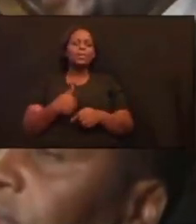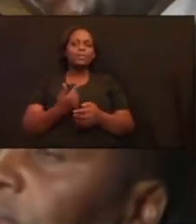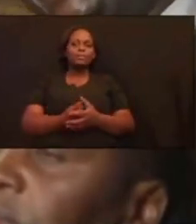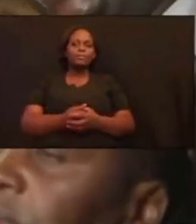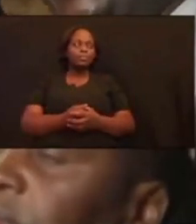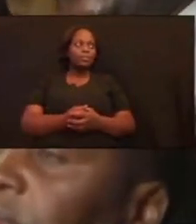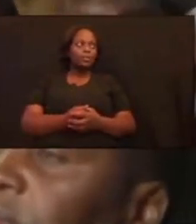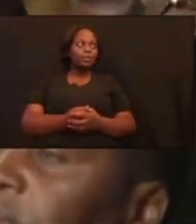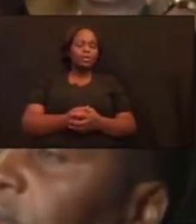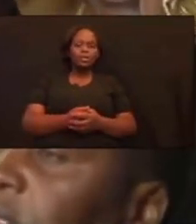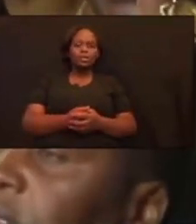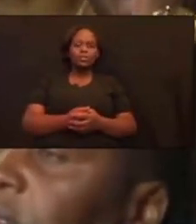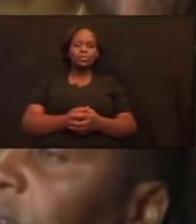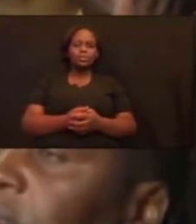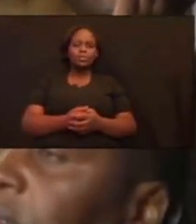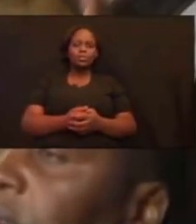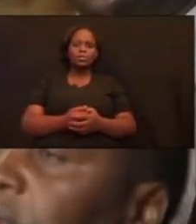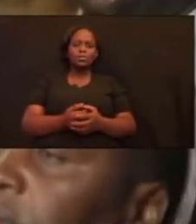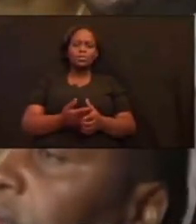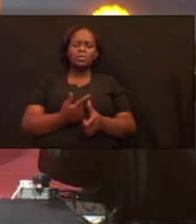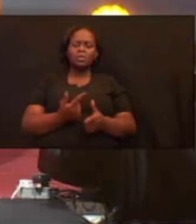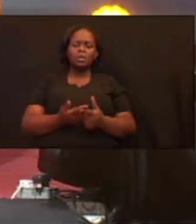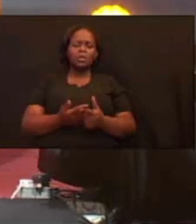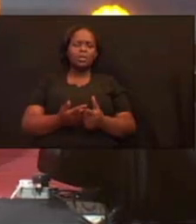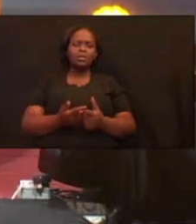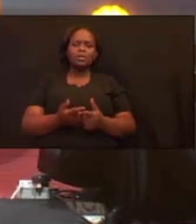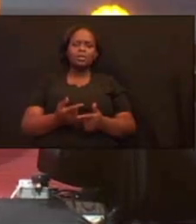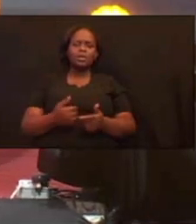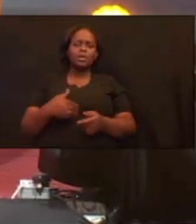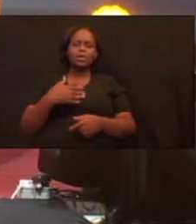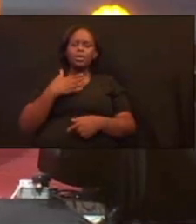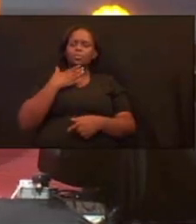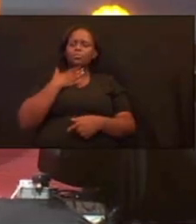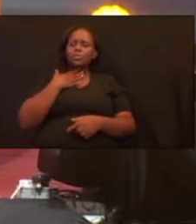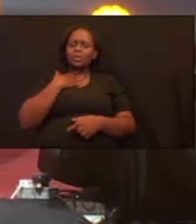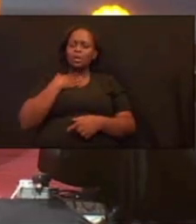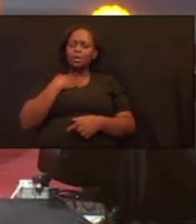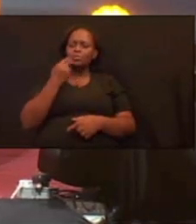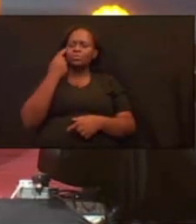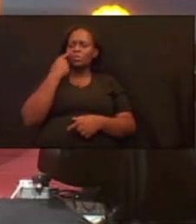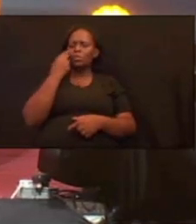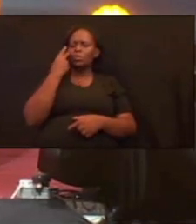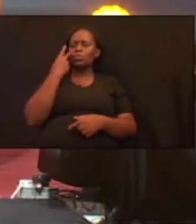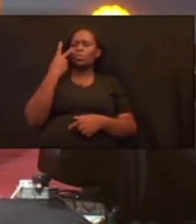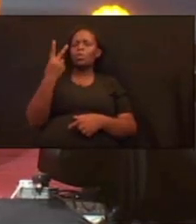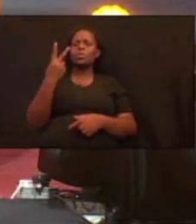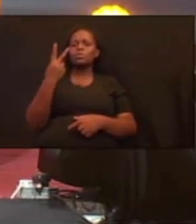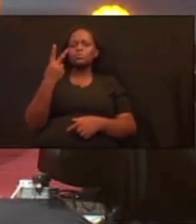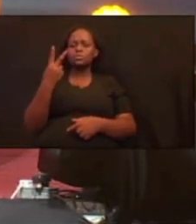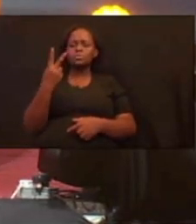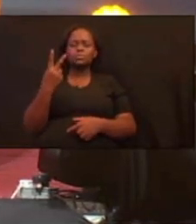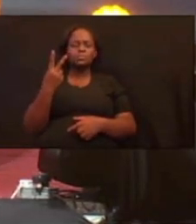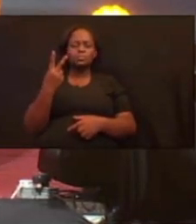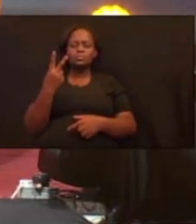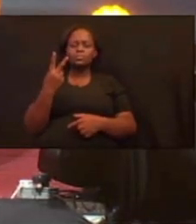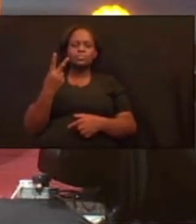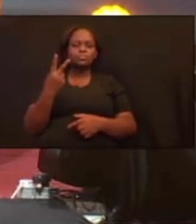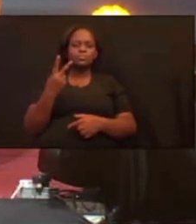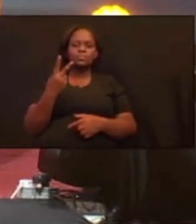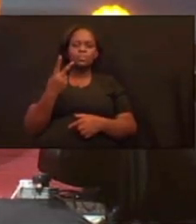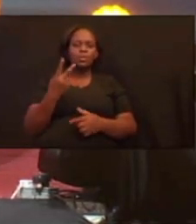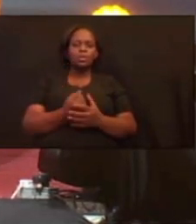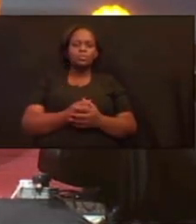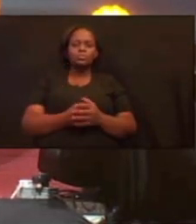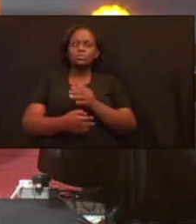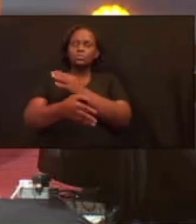And I was watching this. My hunger had touched the heart of the King of Kings. I was tired but hungry.